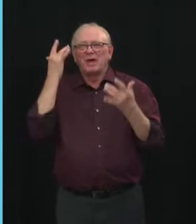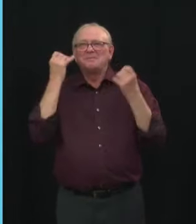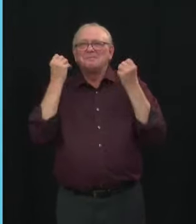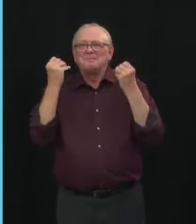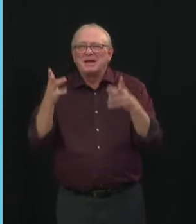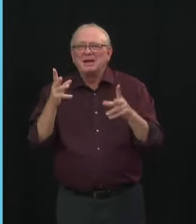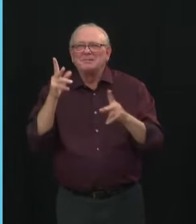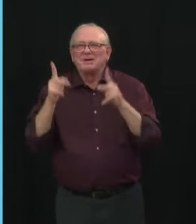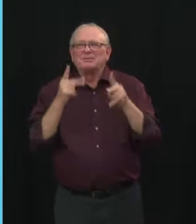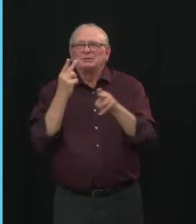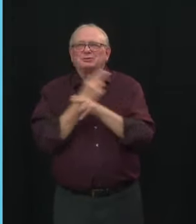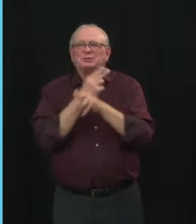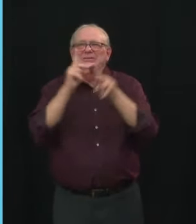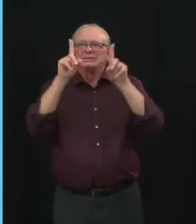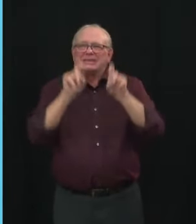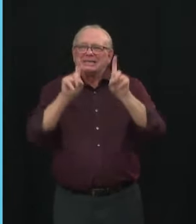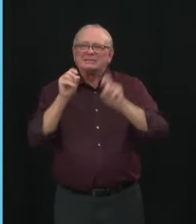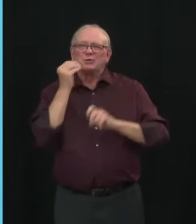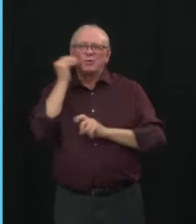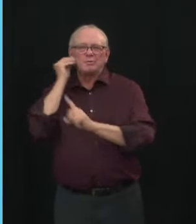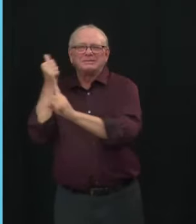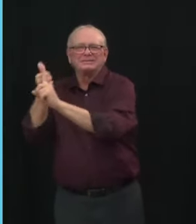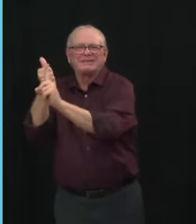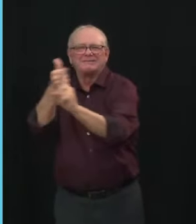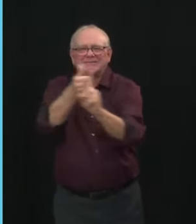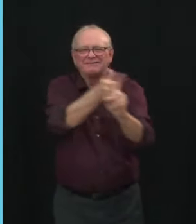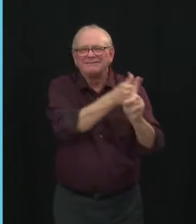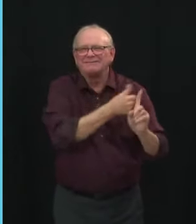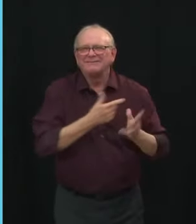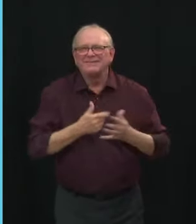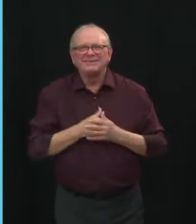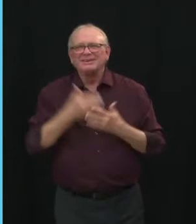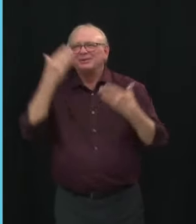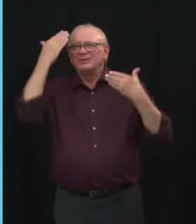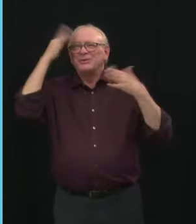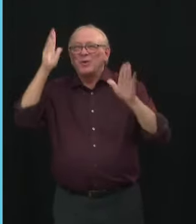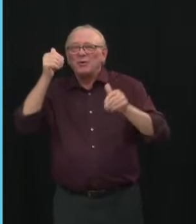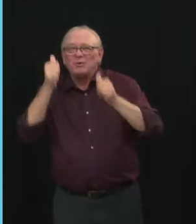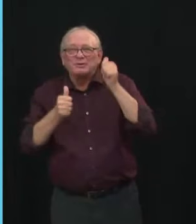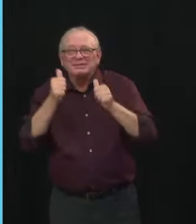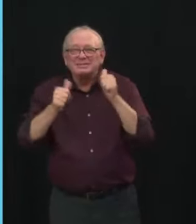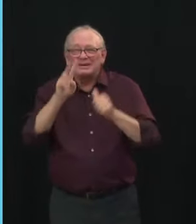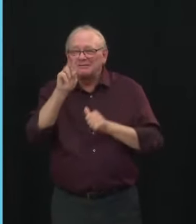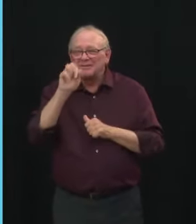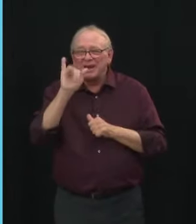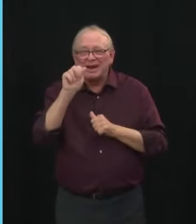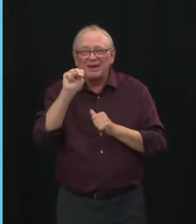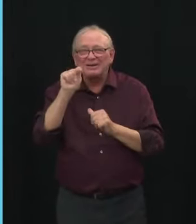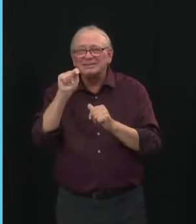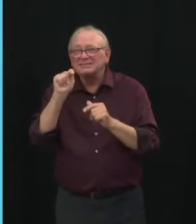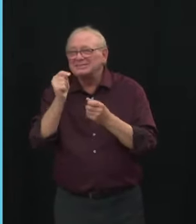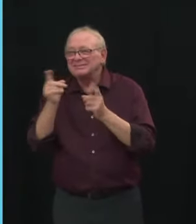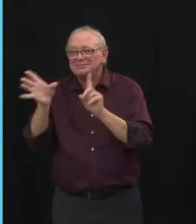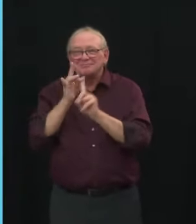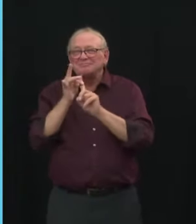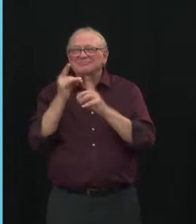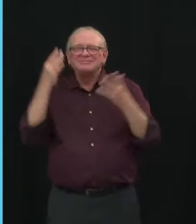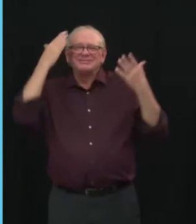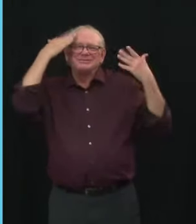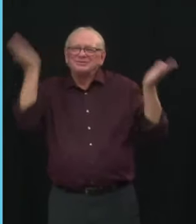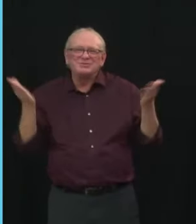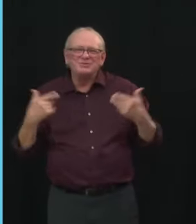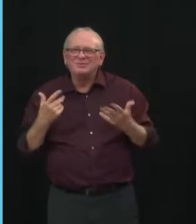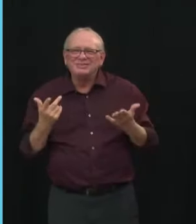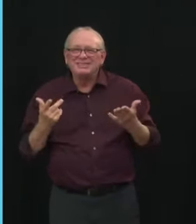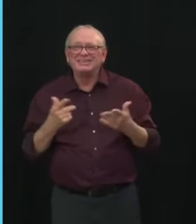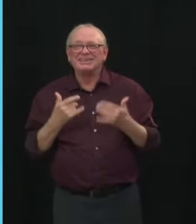rapid tests. So we wouldn't know about those individuals in the data that we're collecting. So the PCR testing that we're doing right